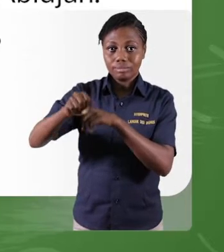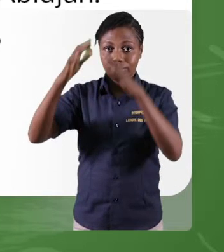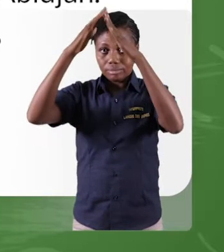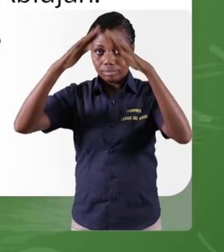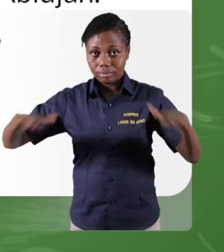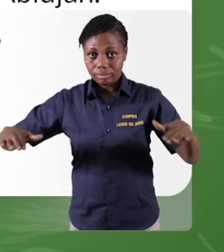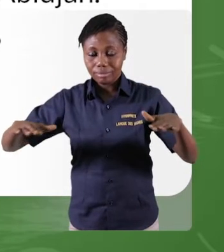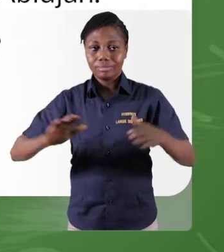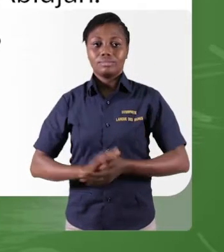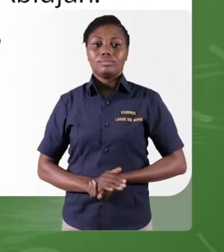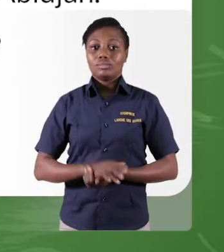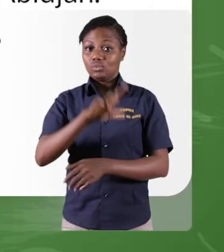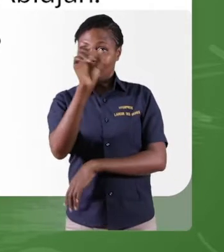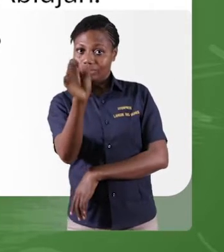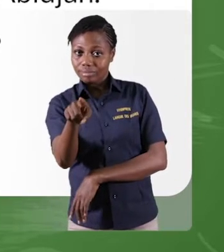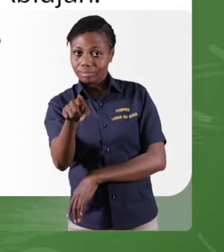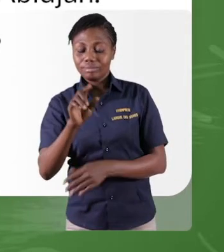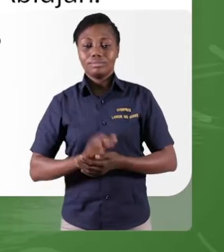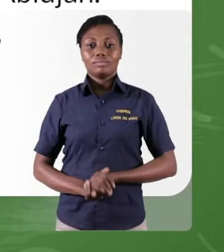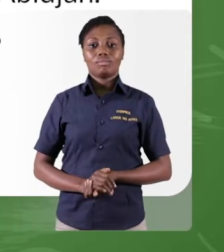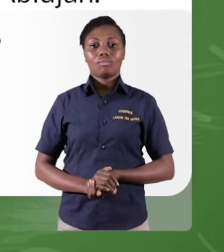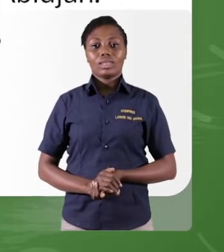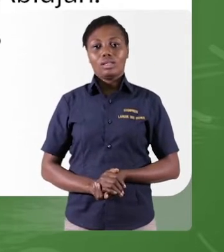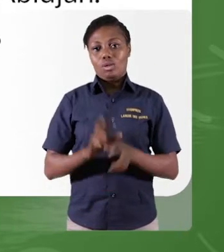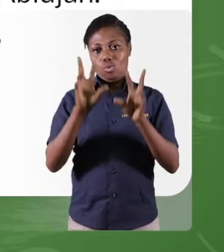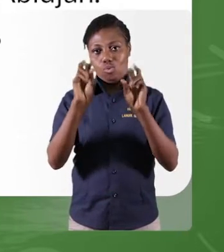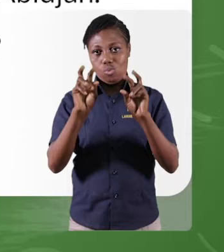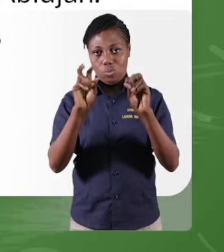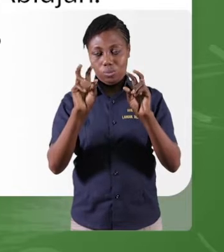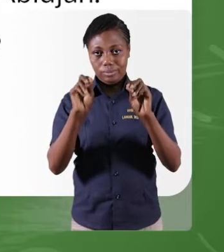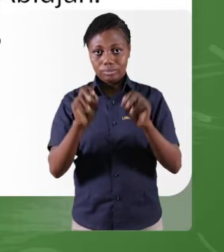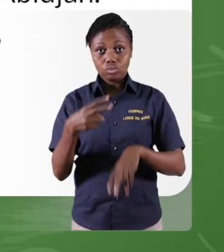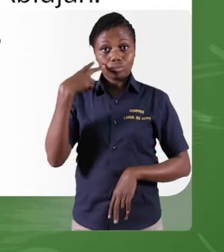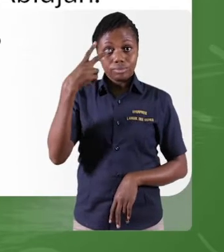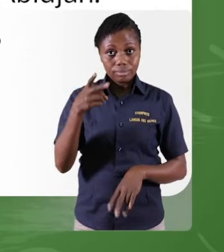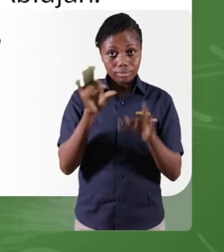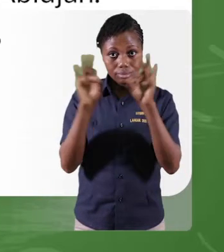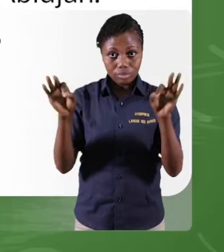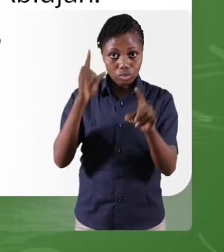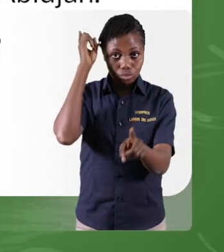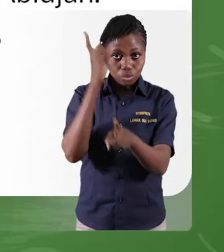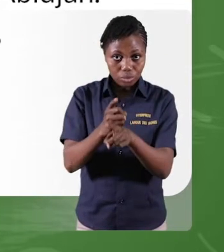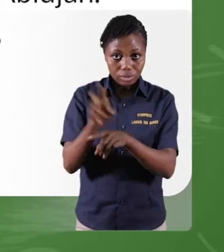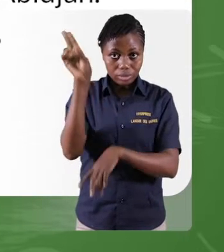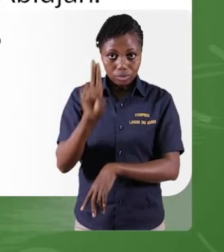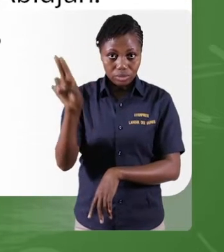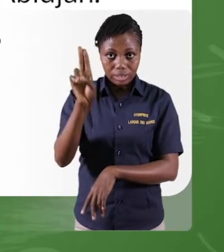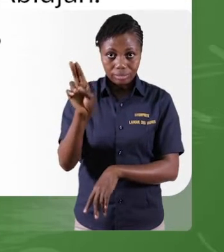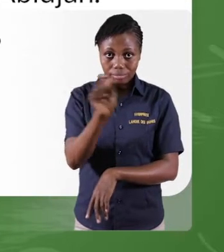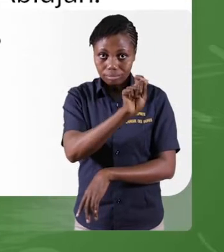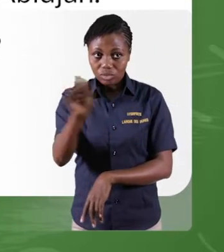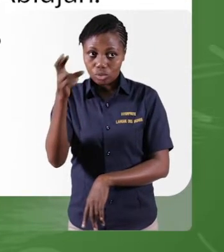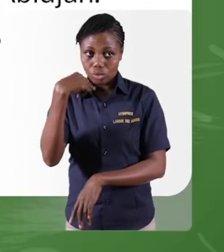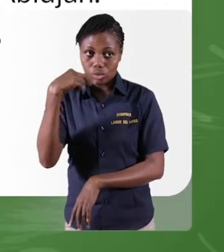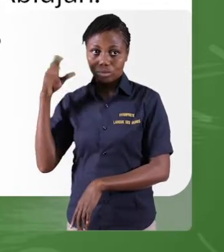have did at the beginning. So, did ayama used to have a stadium in the past? Number